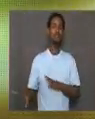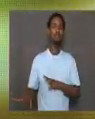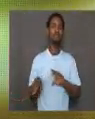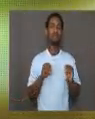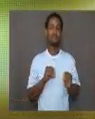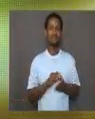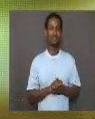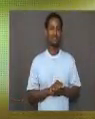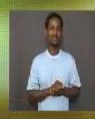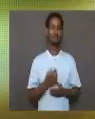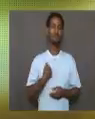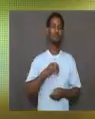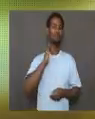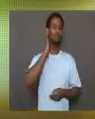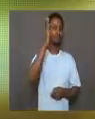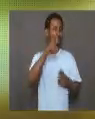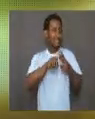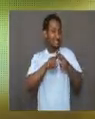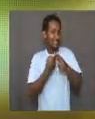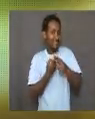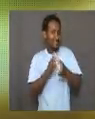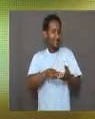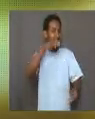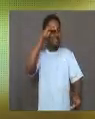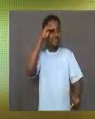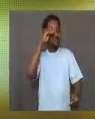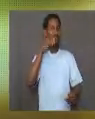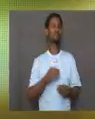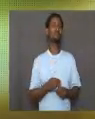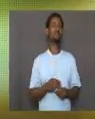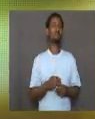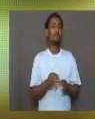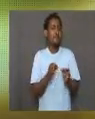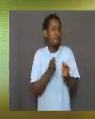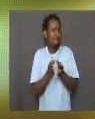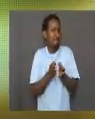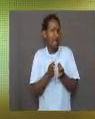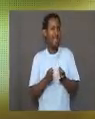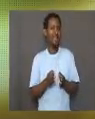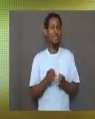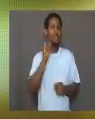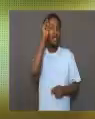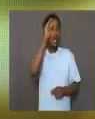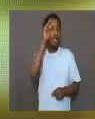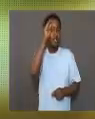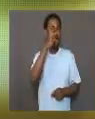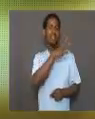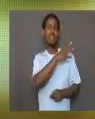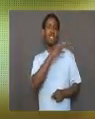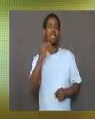Students, we will start this lesson by defining culture